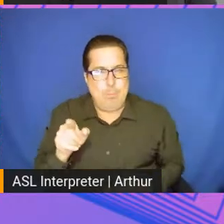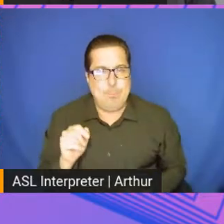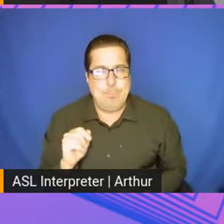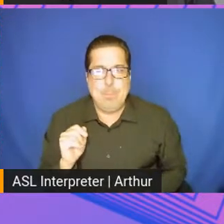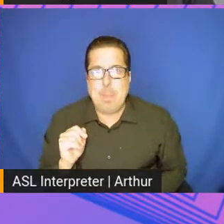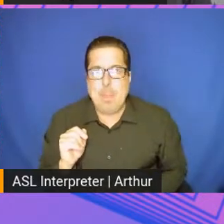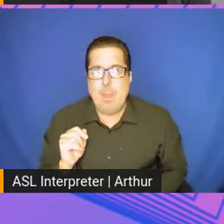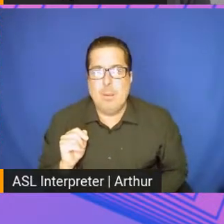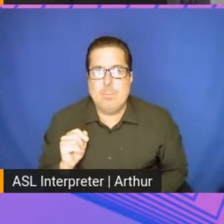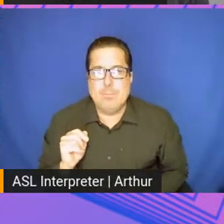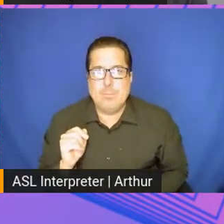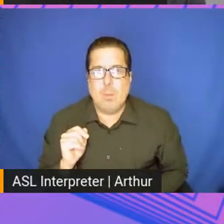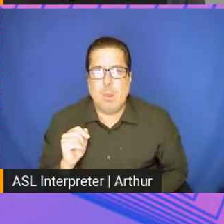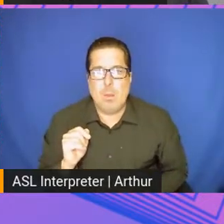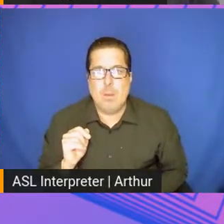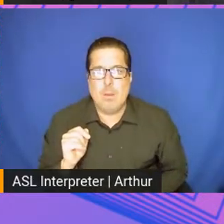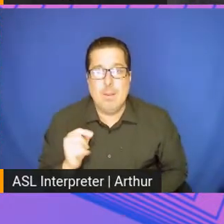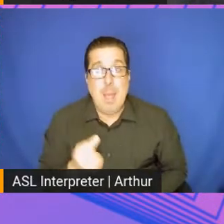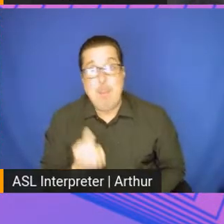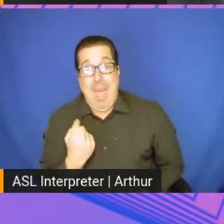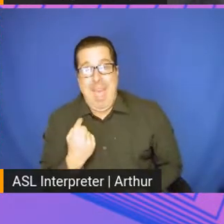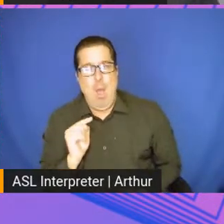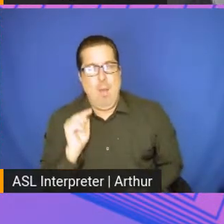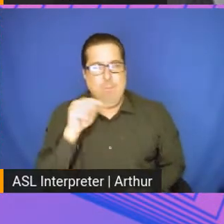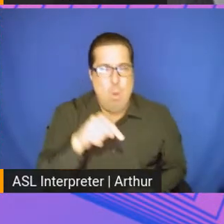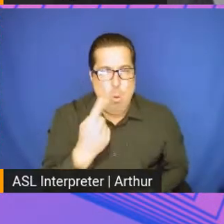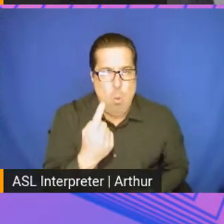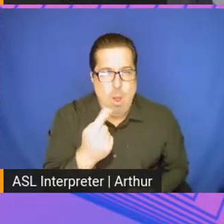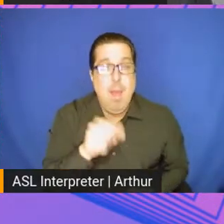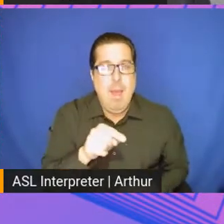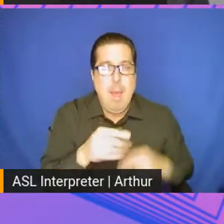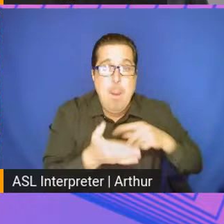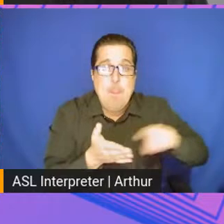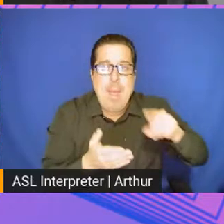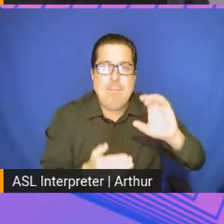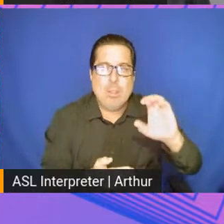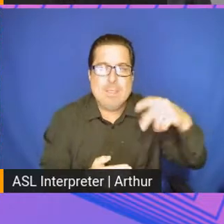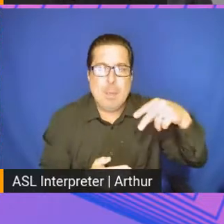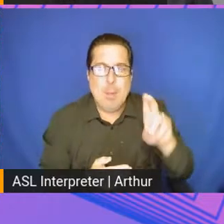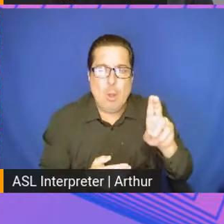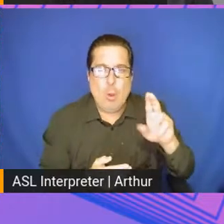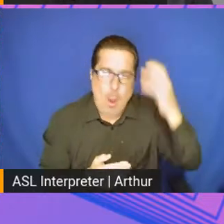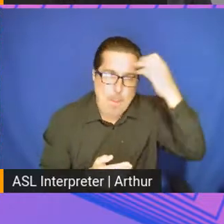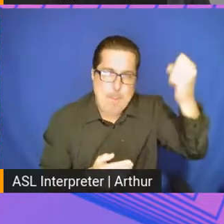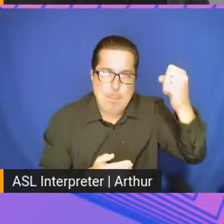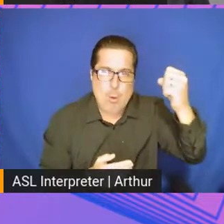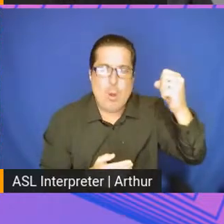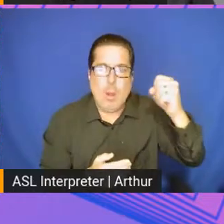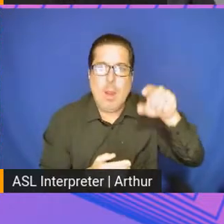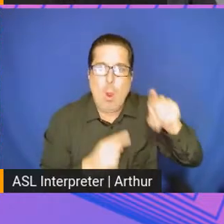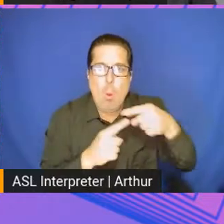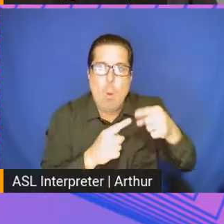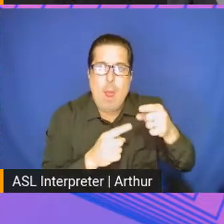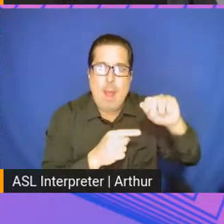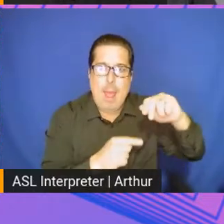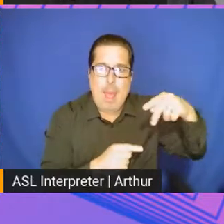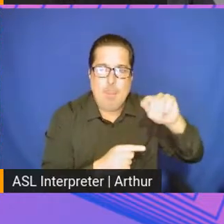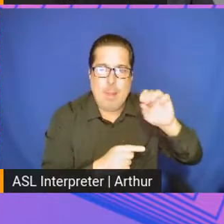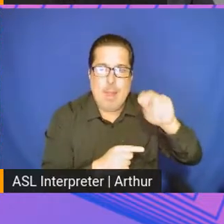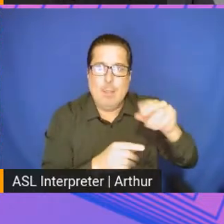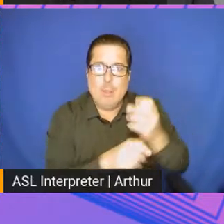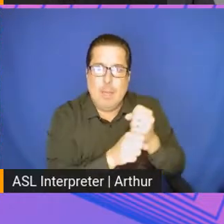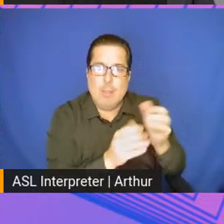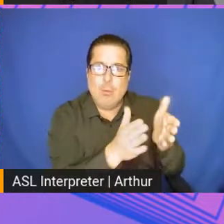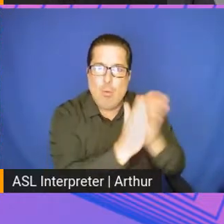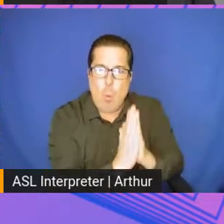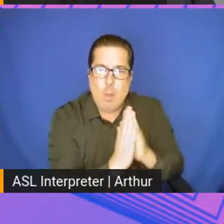forward one, sorry. Yeah, so you pay for a CPU and memory when the application gets a request, but there is a